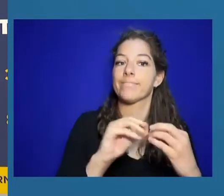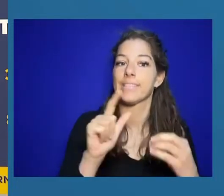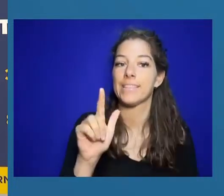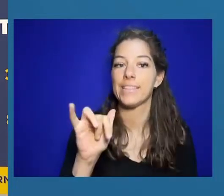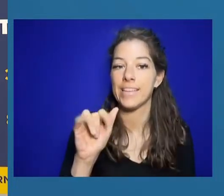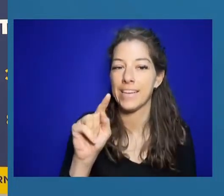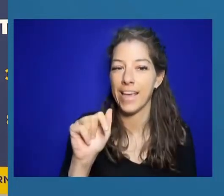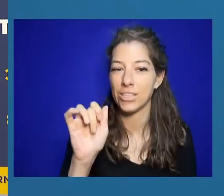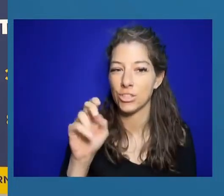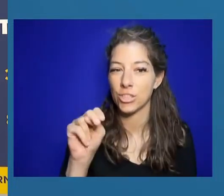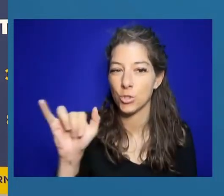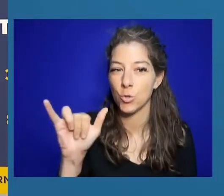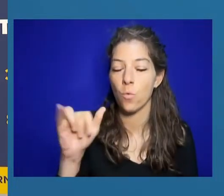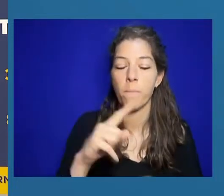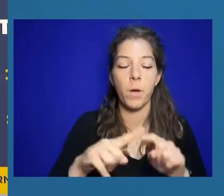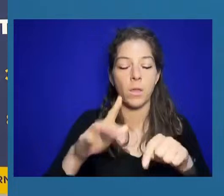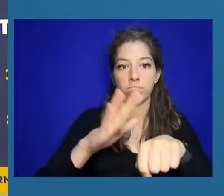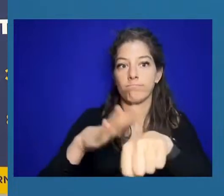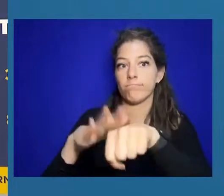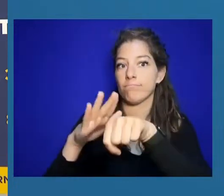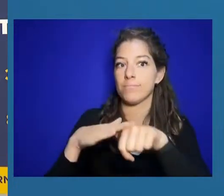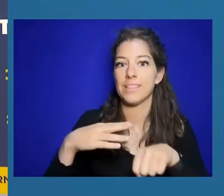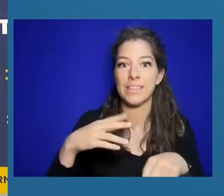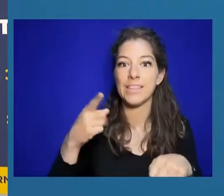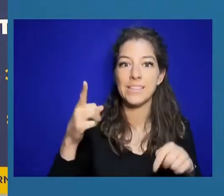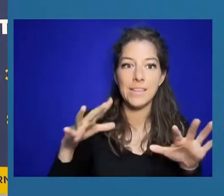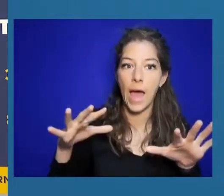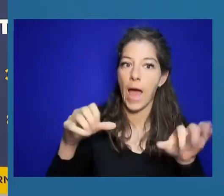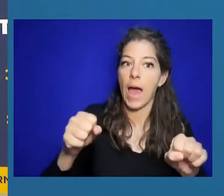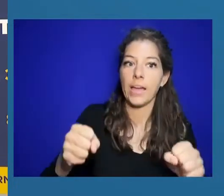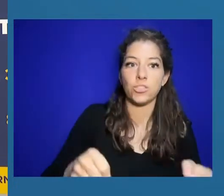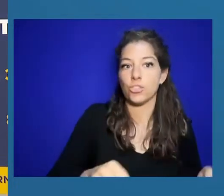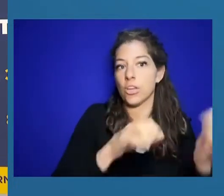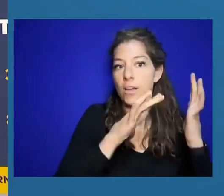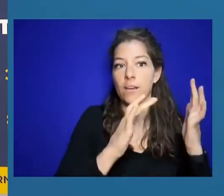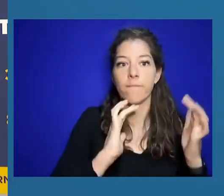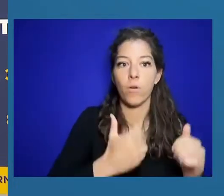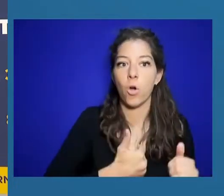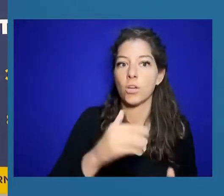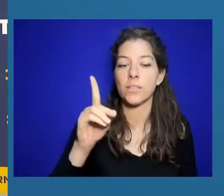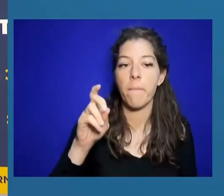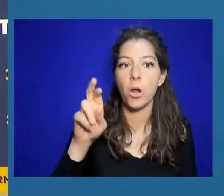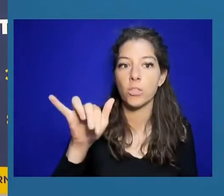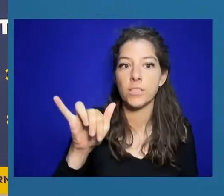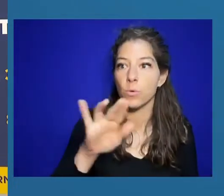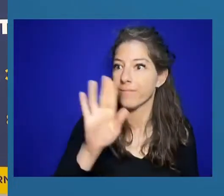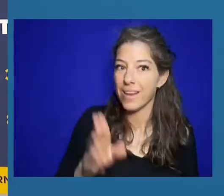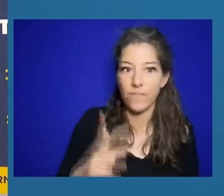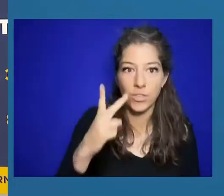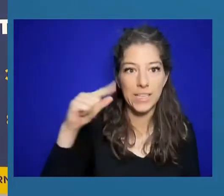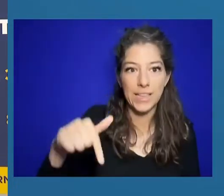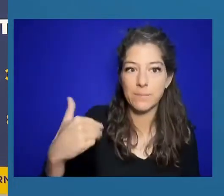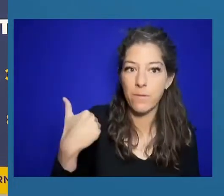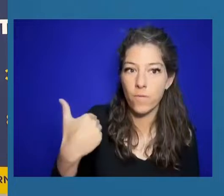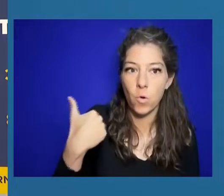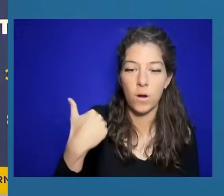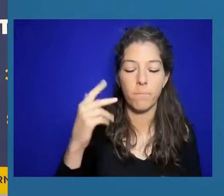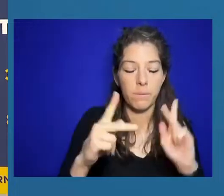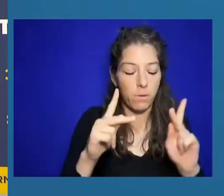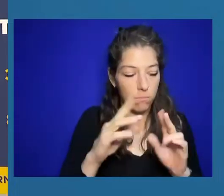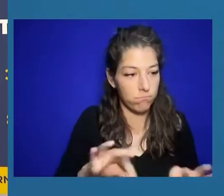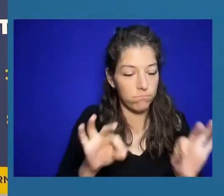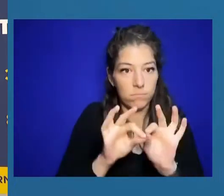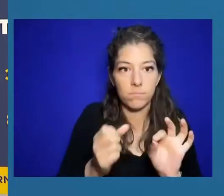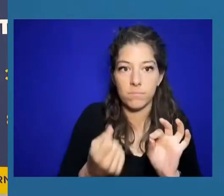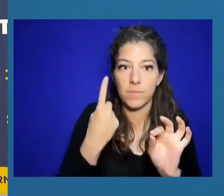sounding the alarm. I mean, this is a hijacking of our democracy, the likes of which we've never seen before. And people need to understand that this is